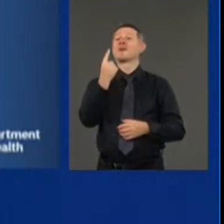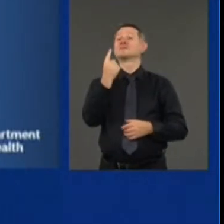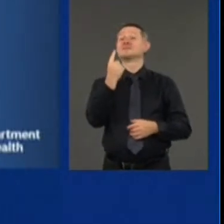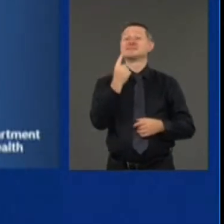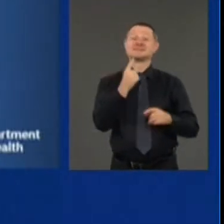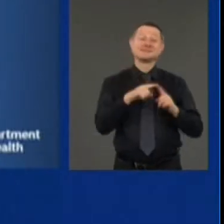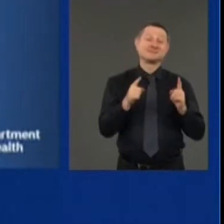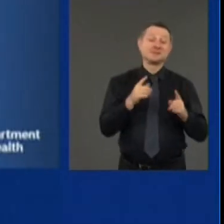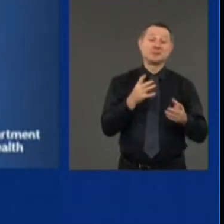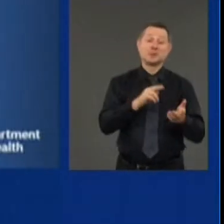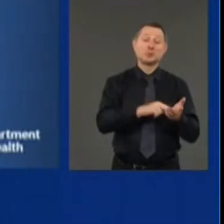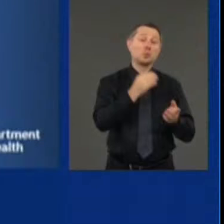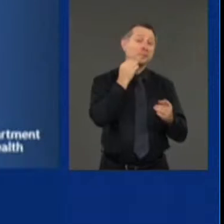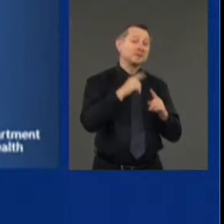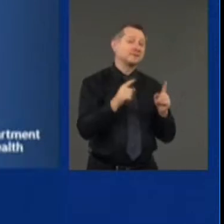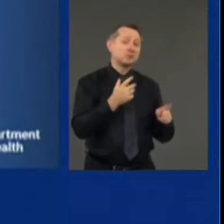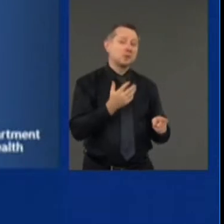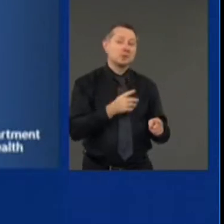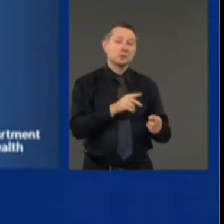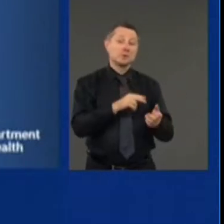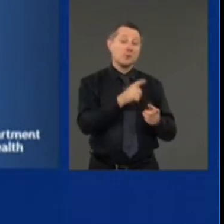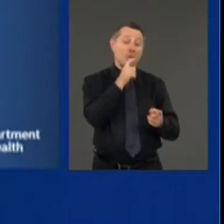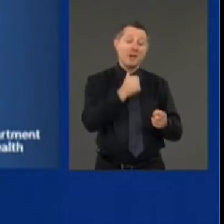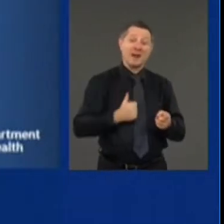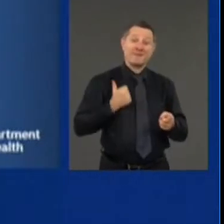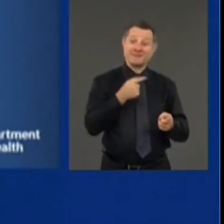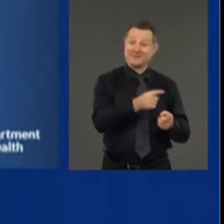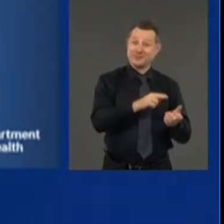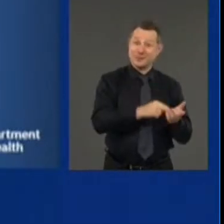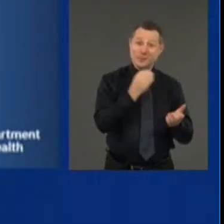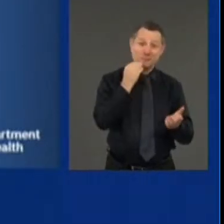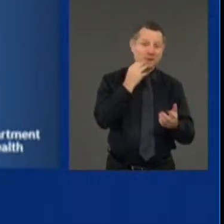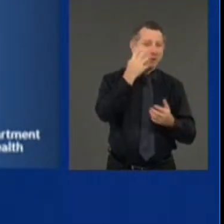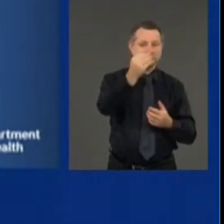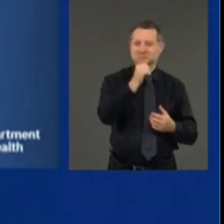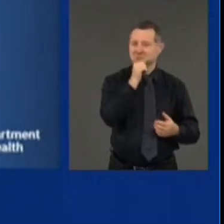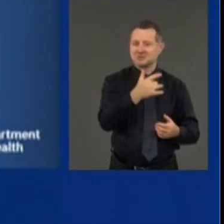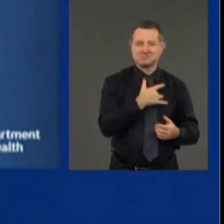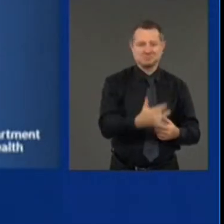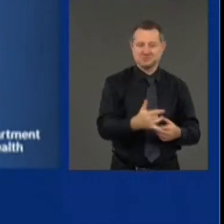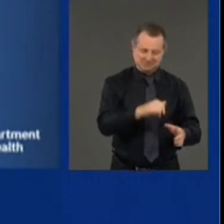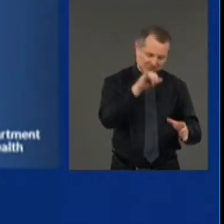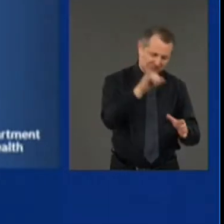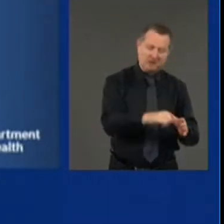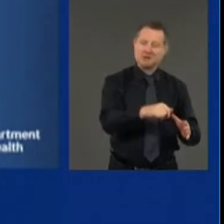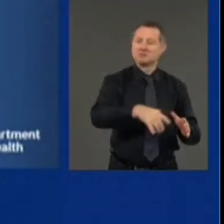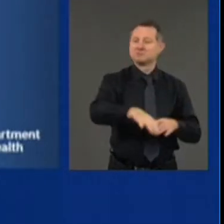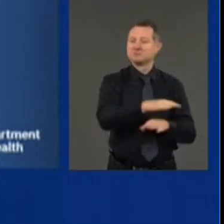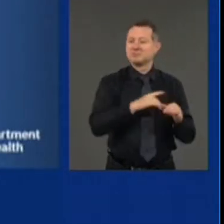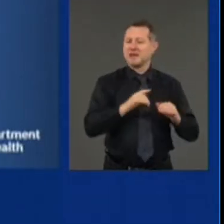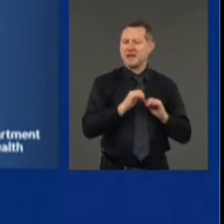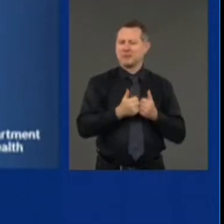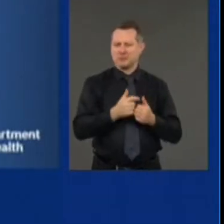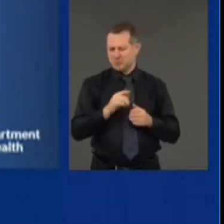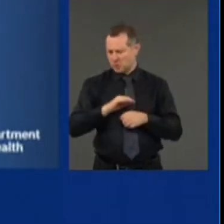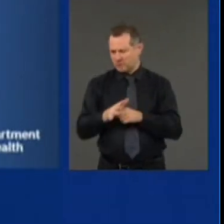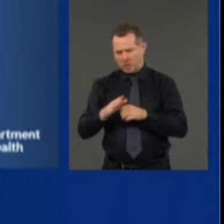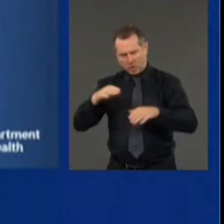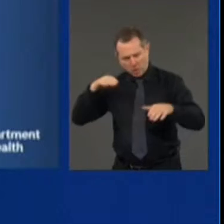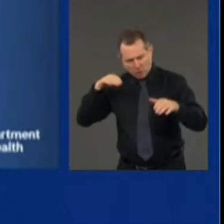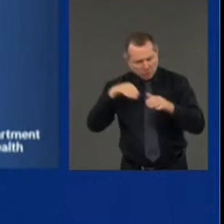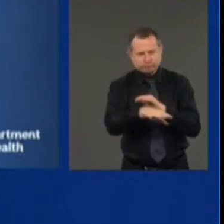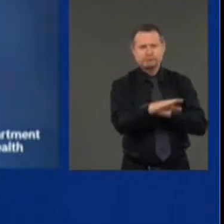really travel off the premises. So we asked ourselves, how then did COVID come to them?